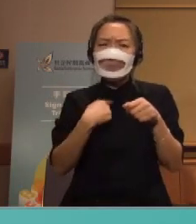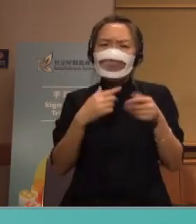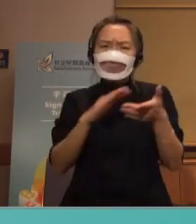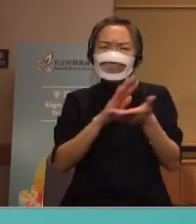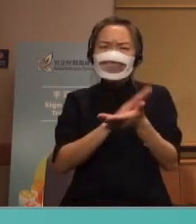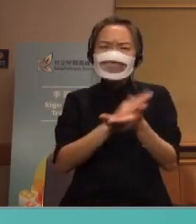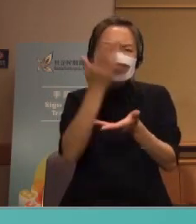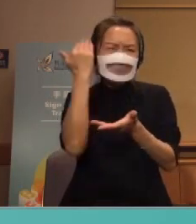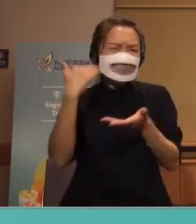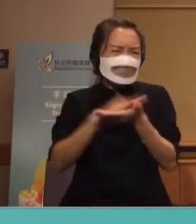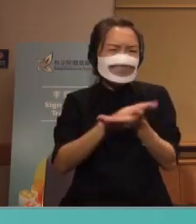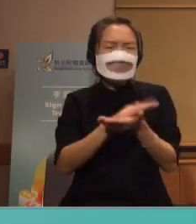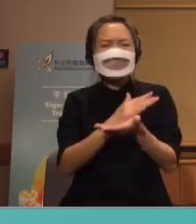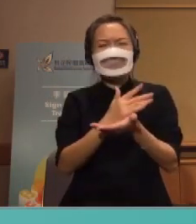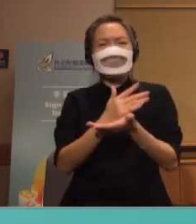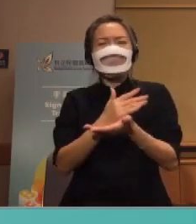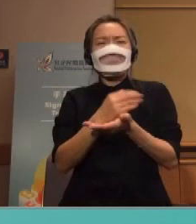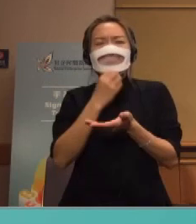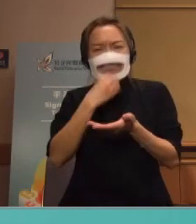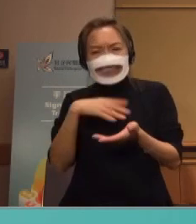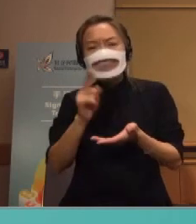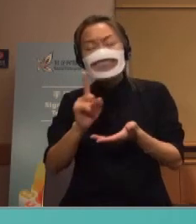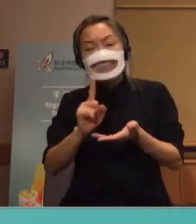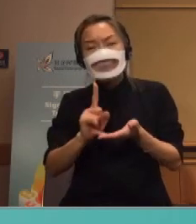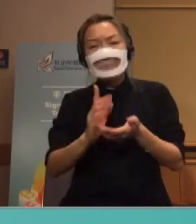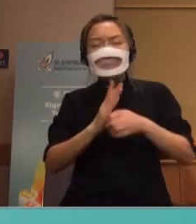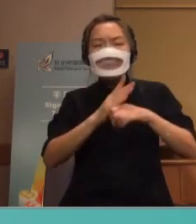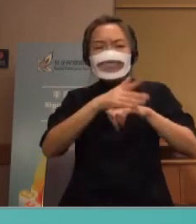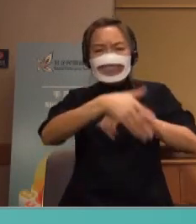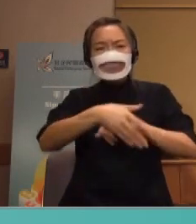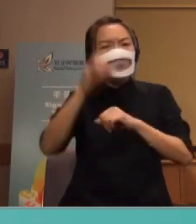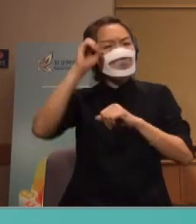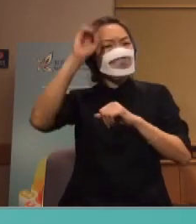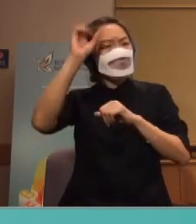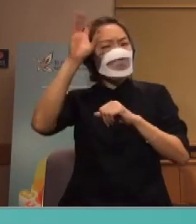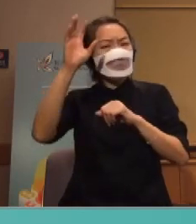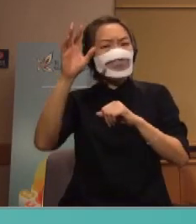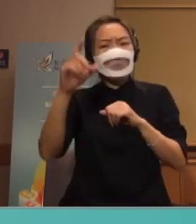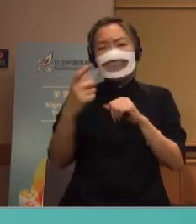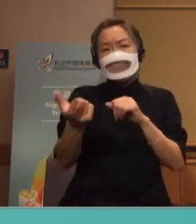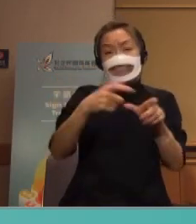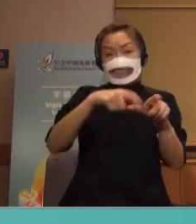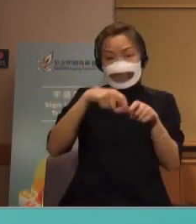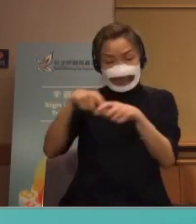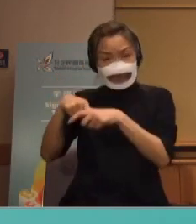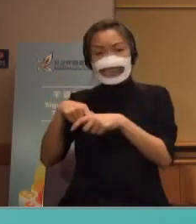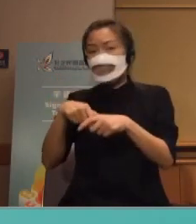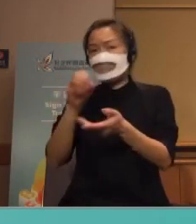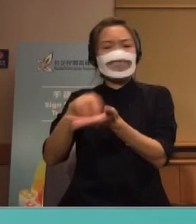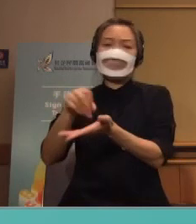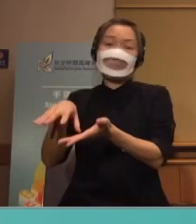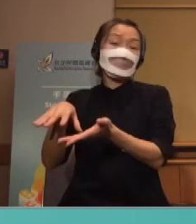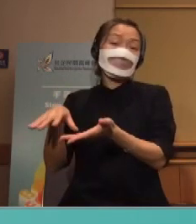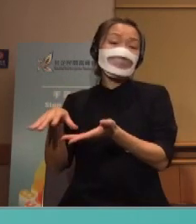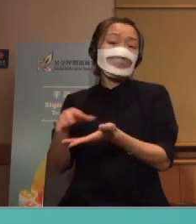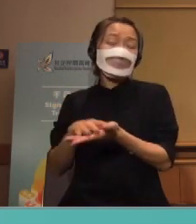fundamentally doesn't usually generate money. And I think what keeps us going is actually a deep sense of meaning,